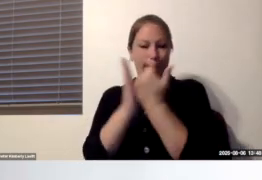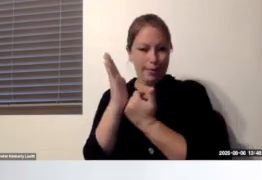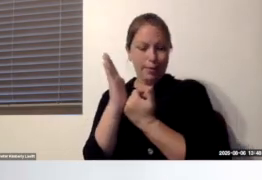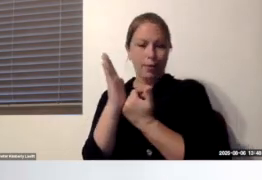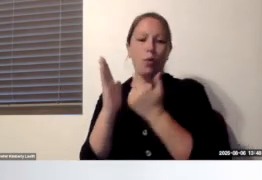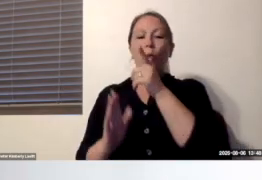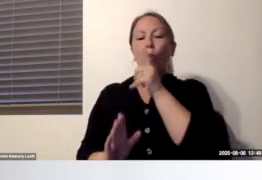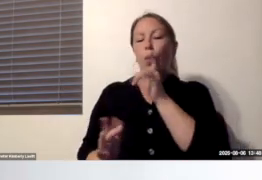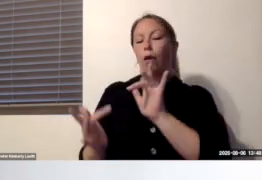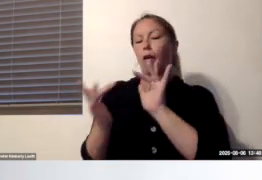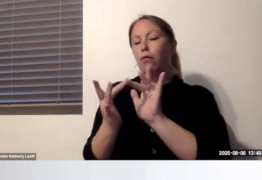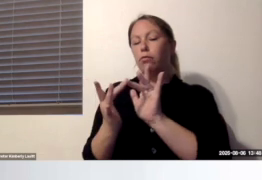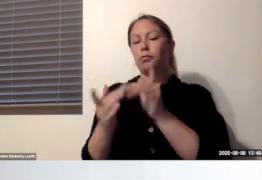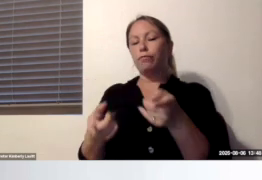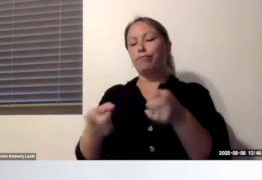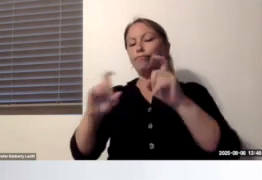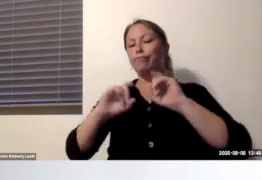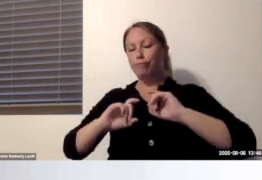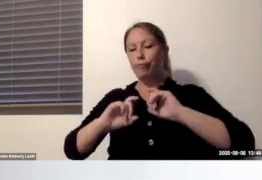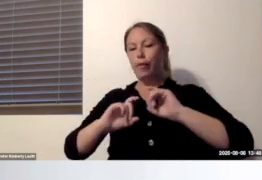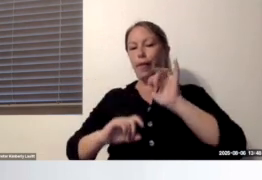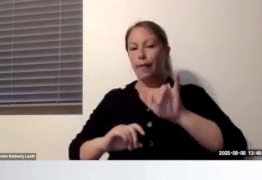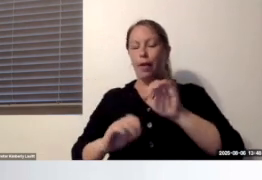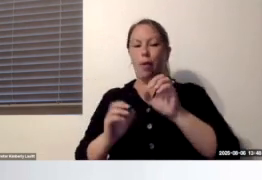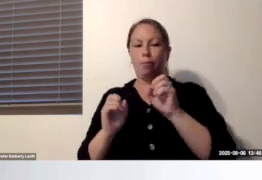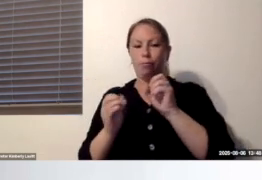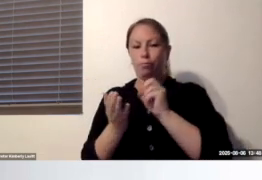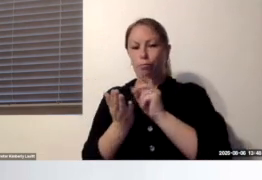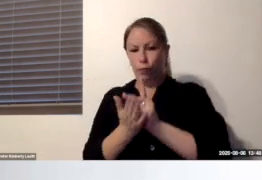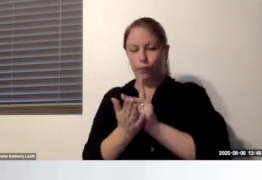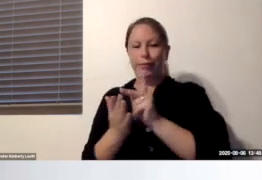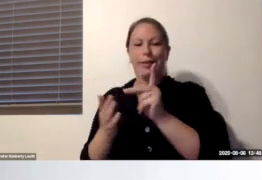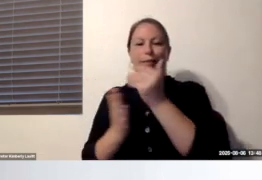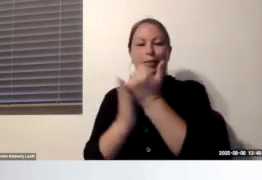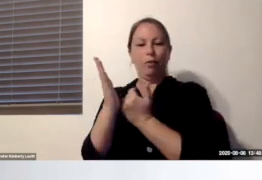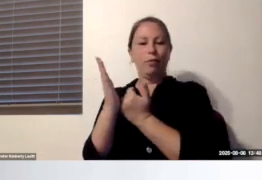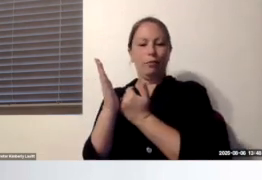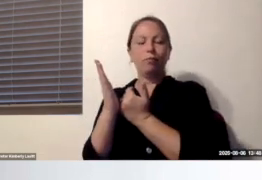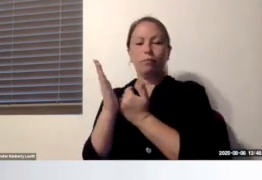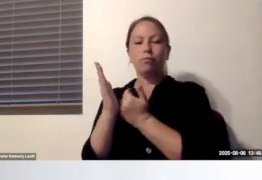who to contact to receive that approved dealership list.